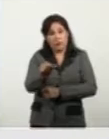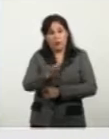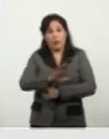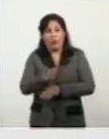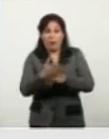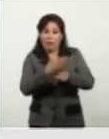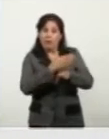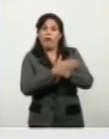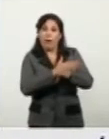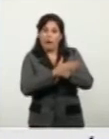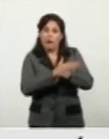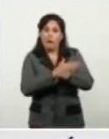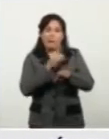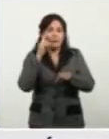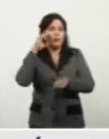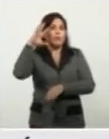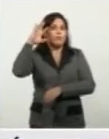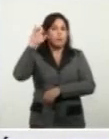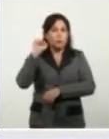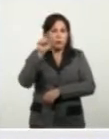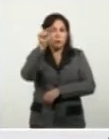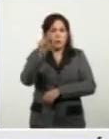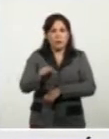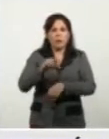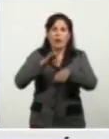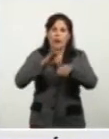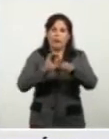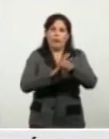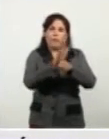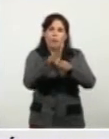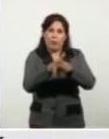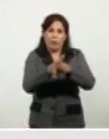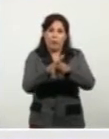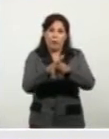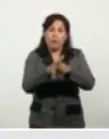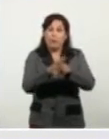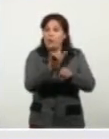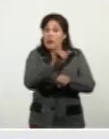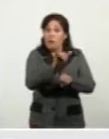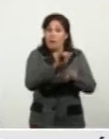population usually insists a lot on this data, what we want is to illustrate